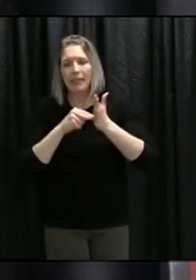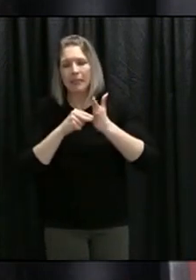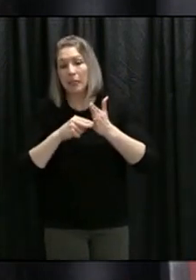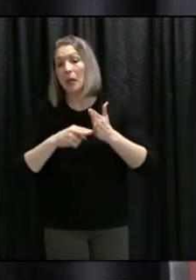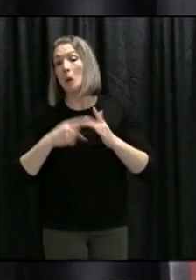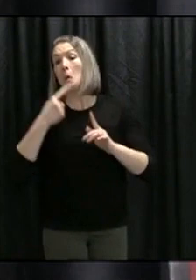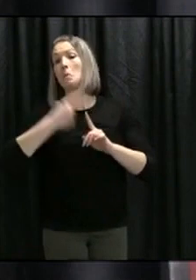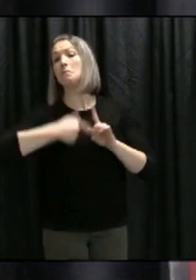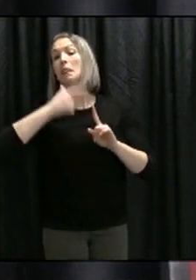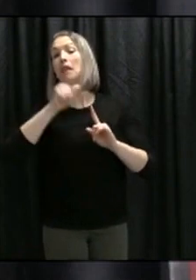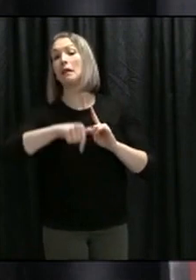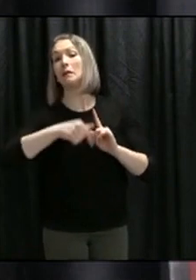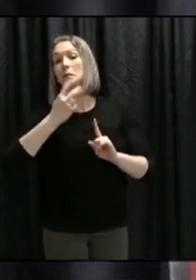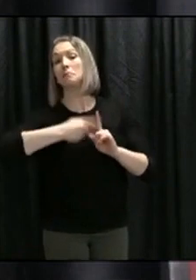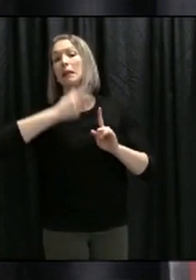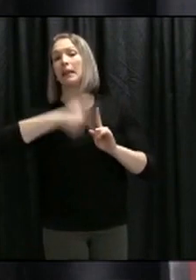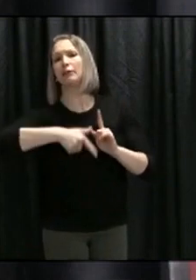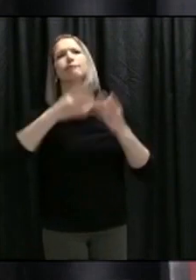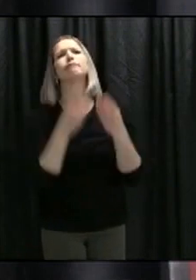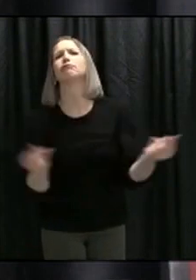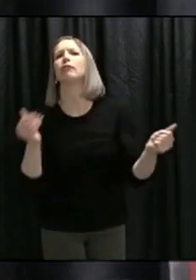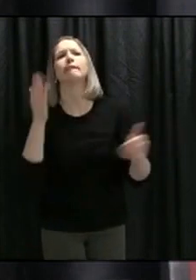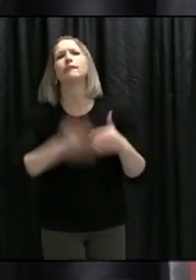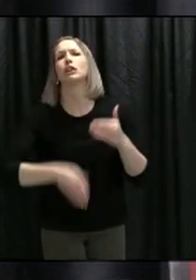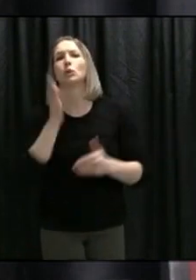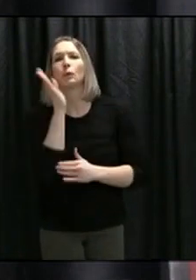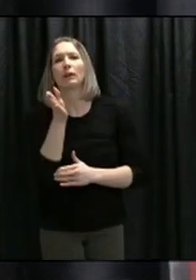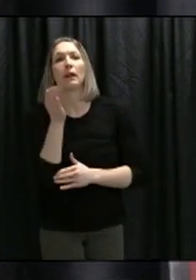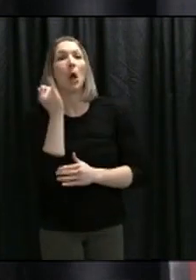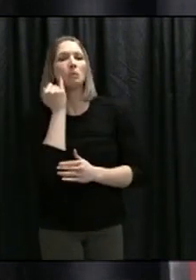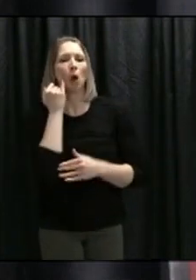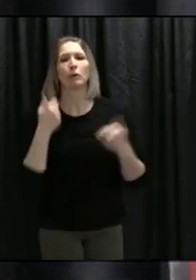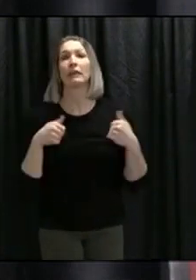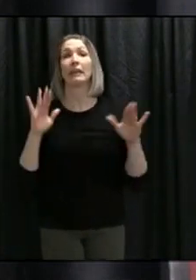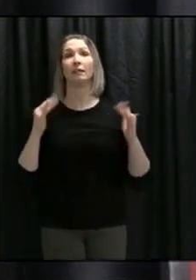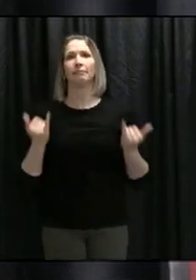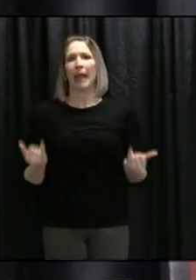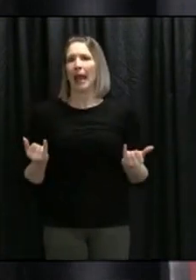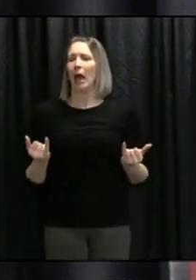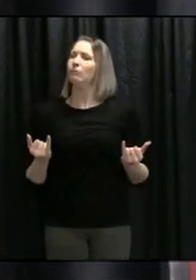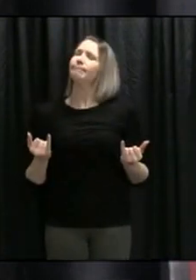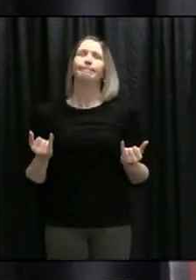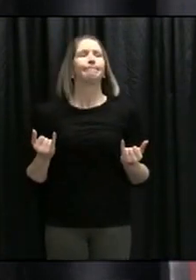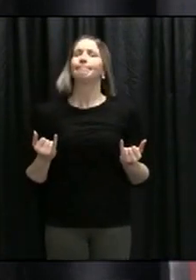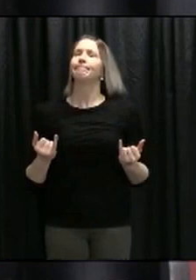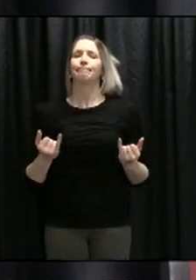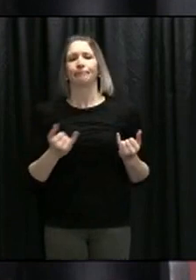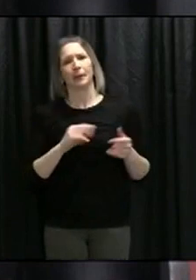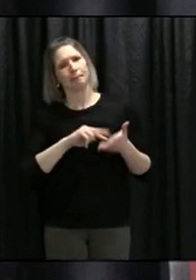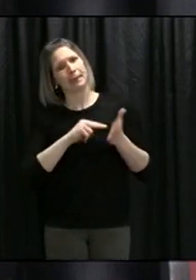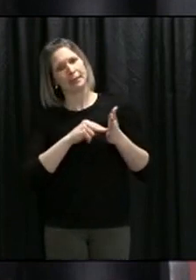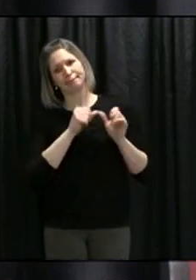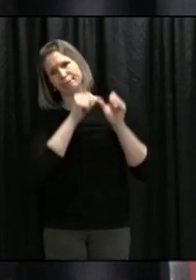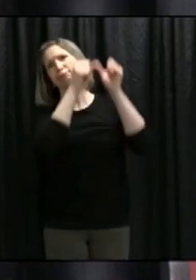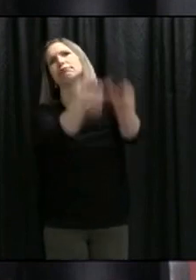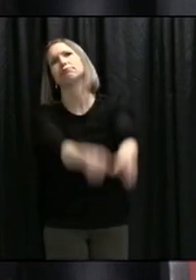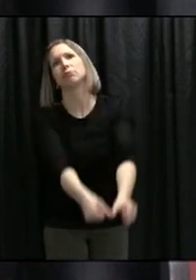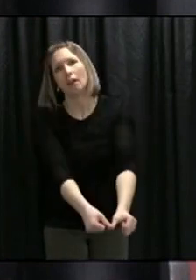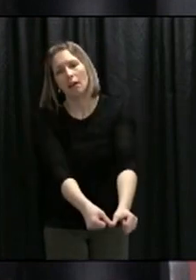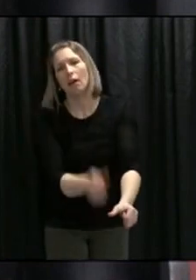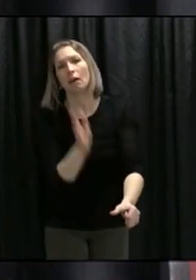time defeat the virus. If we stay put, the virus cannot move. If the virus cannot move, it